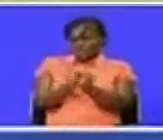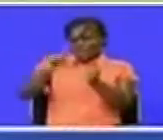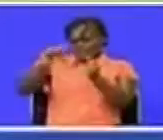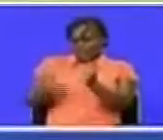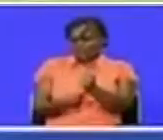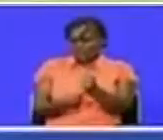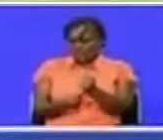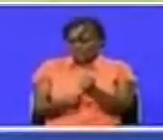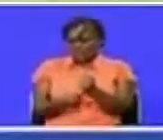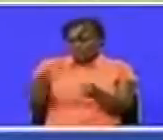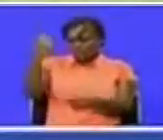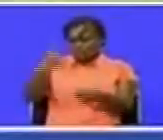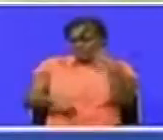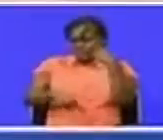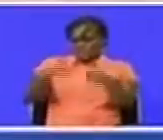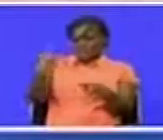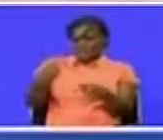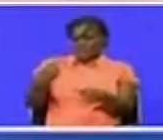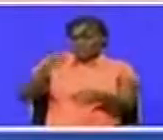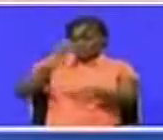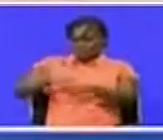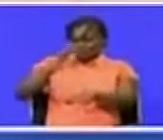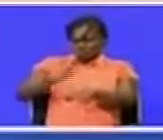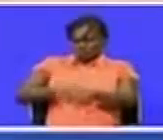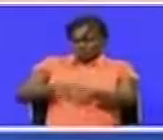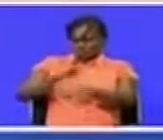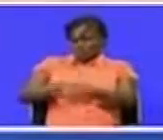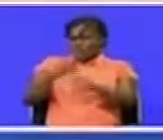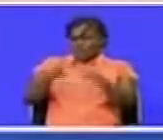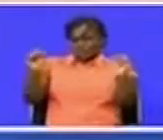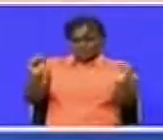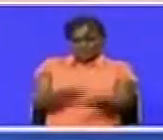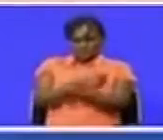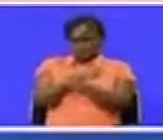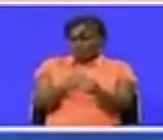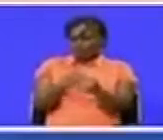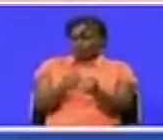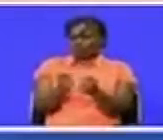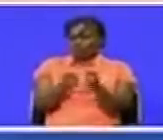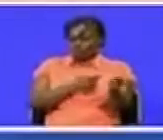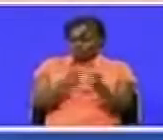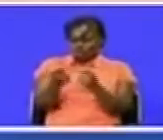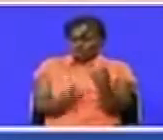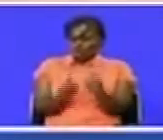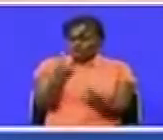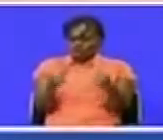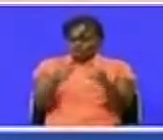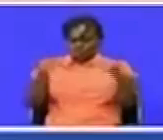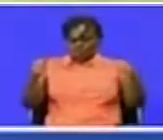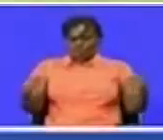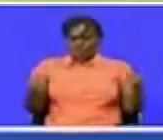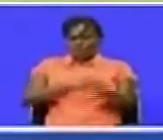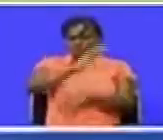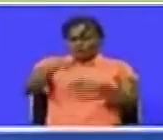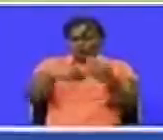Paris Marathon winner Veselin Jepkesho was the favorite from the start but could not handle the intense afternoon heat as 2015 All Africa